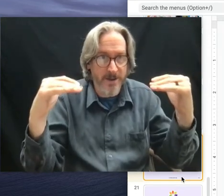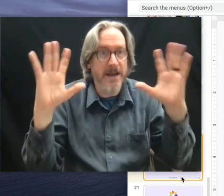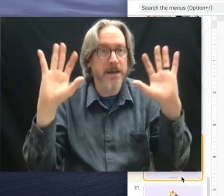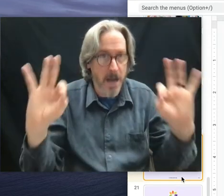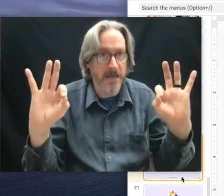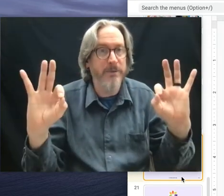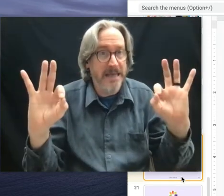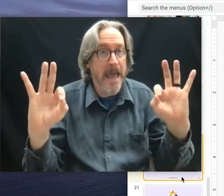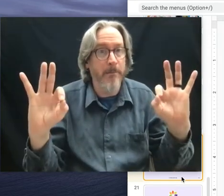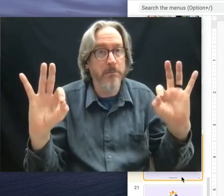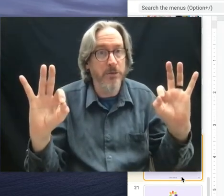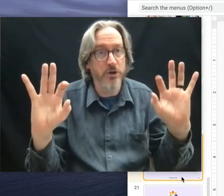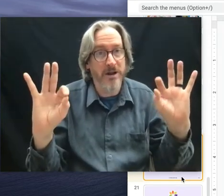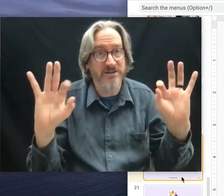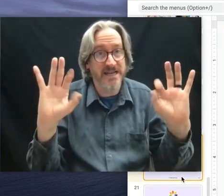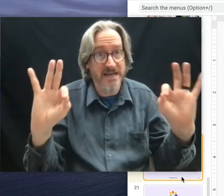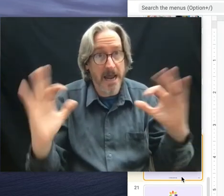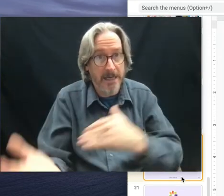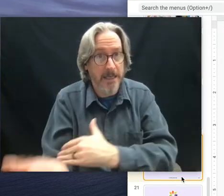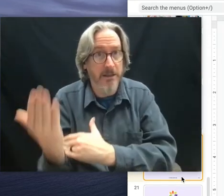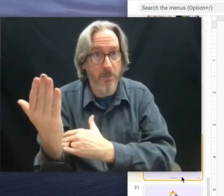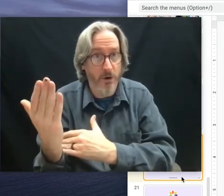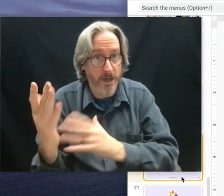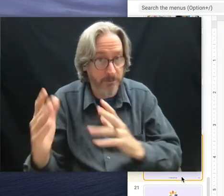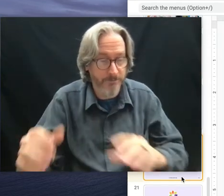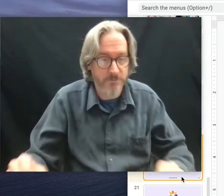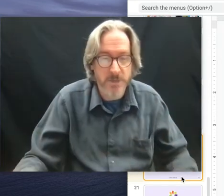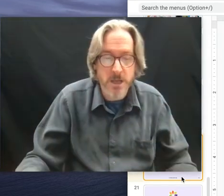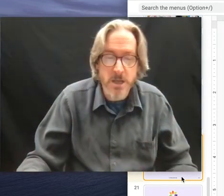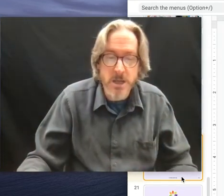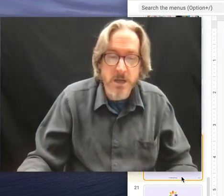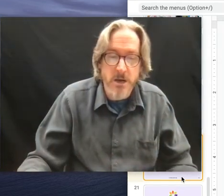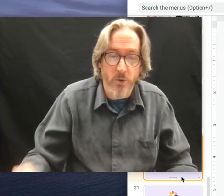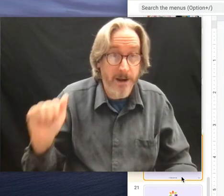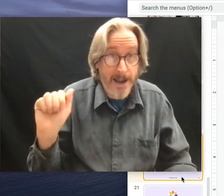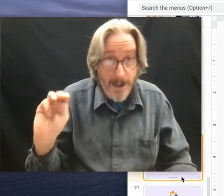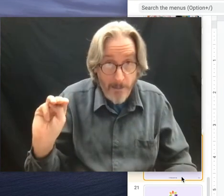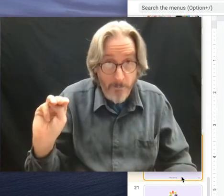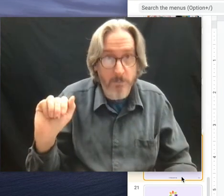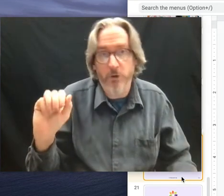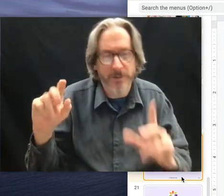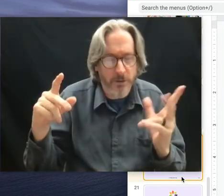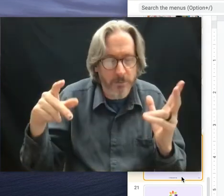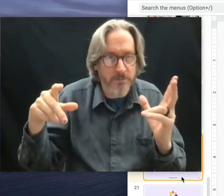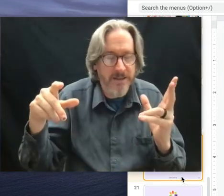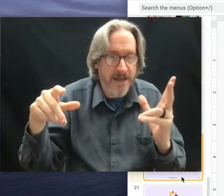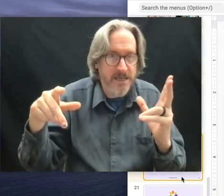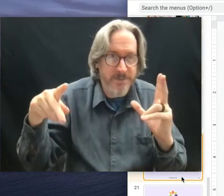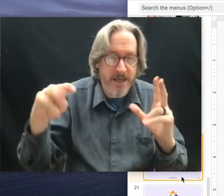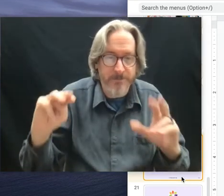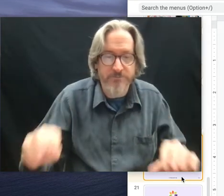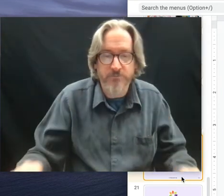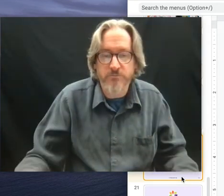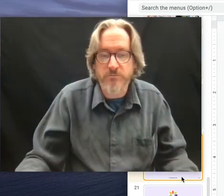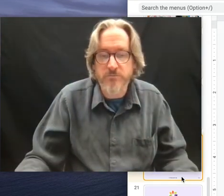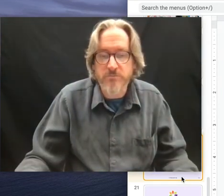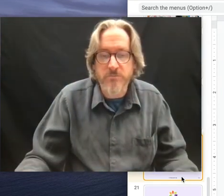she's going to bed at 9 p.m. You don't have to say 9 in the morning or a.m. or, in that case,